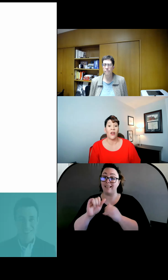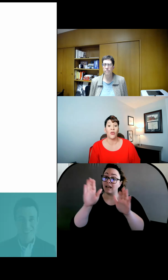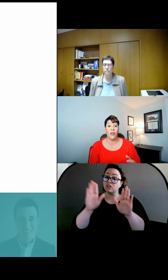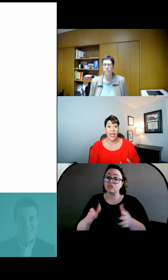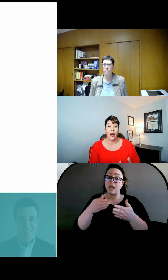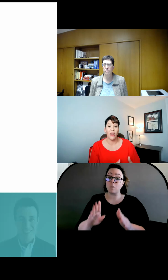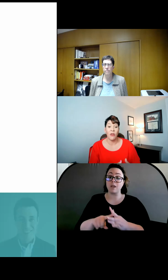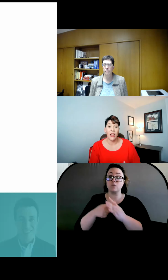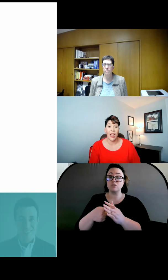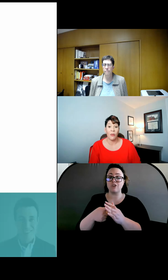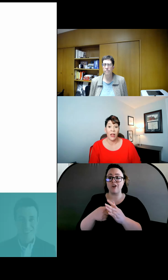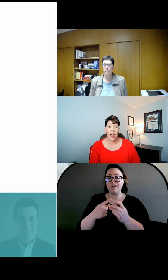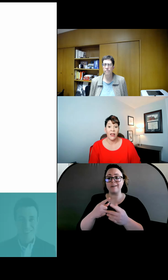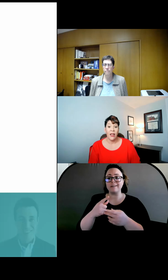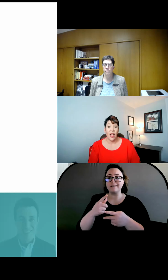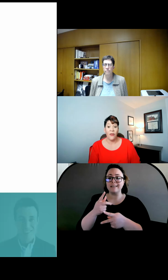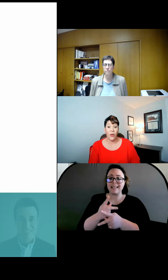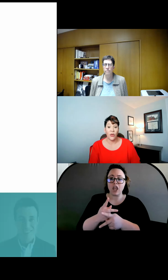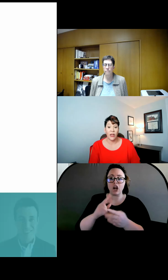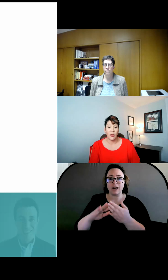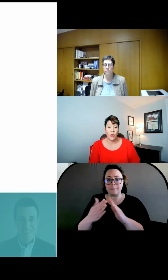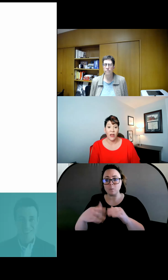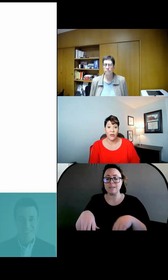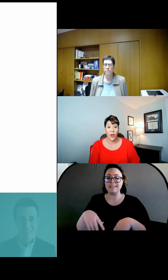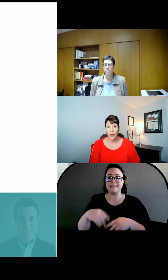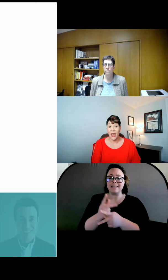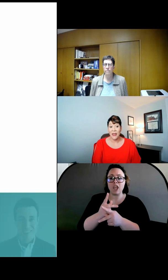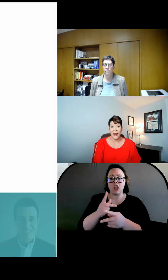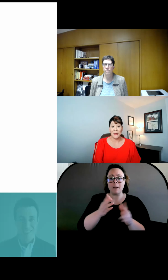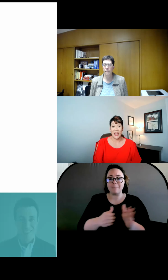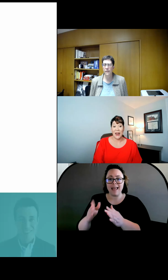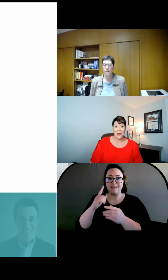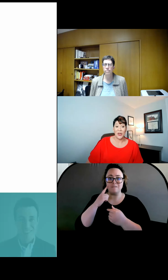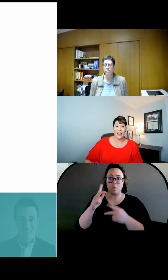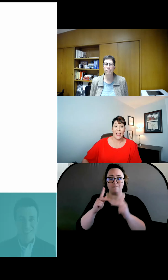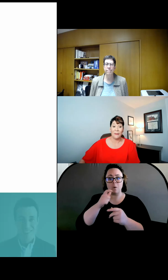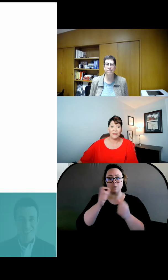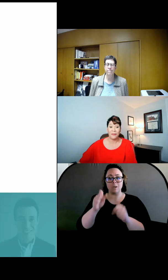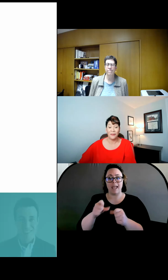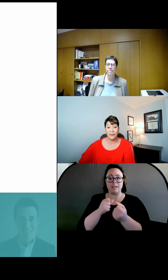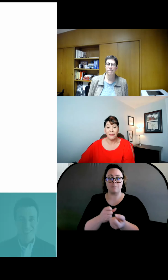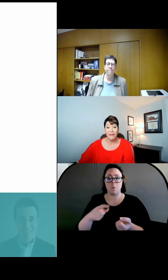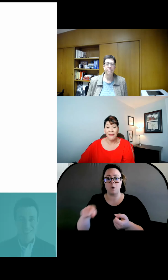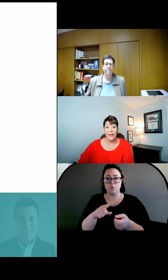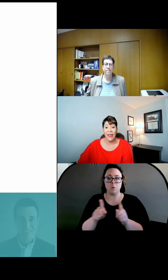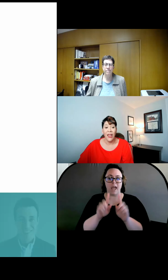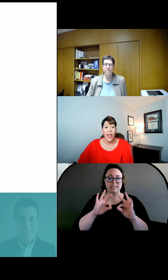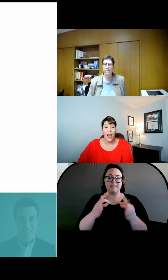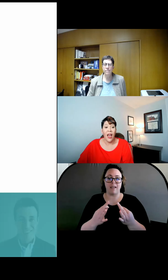way to start sort of a care community, a care plan, folks who can support you. So thank you, Dr. Mosqueda, appreciate that.